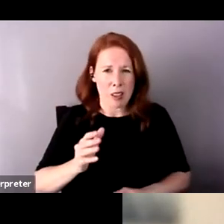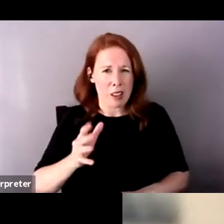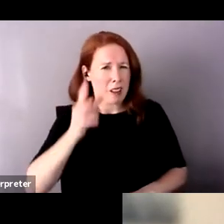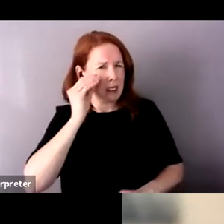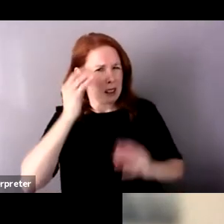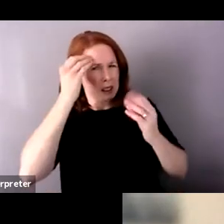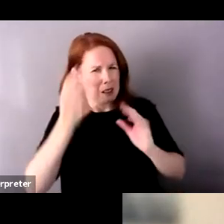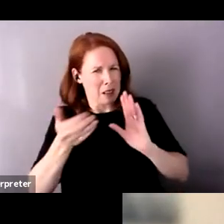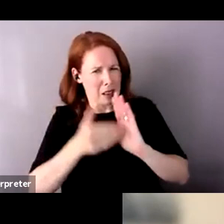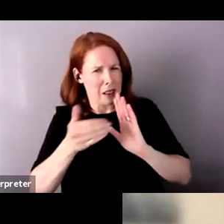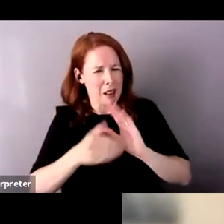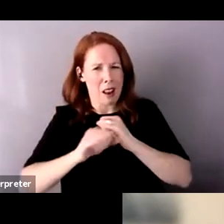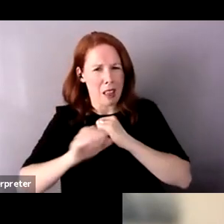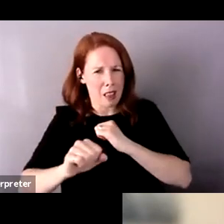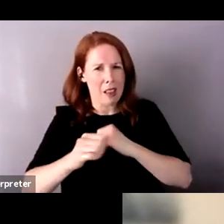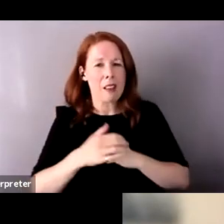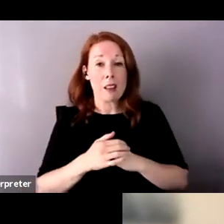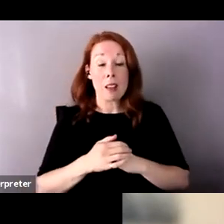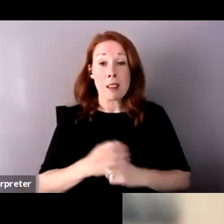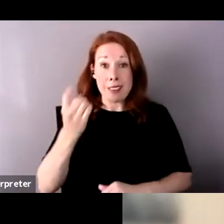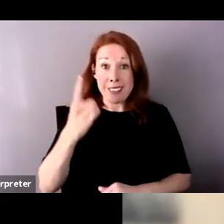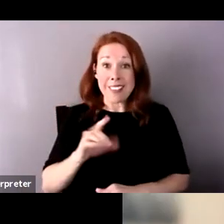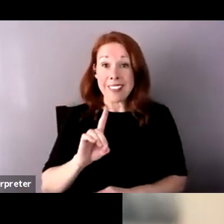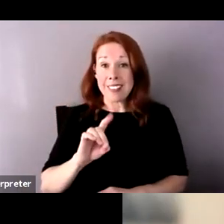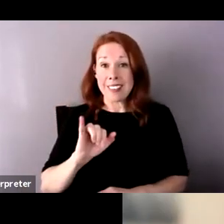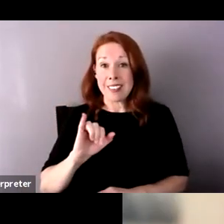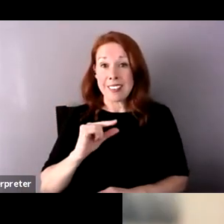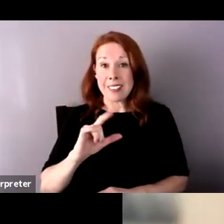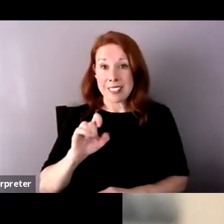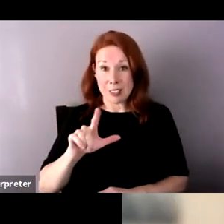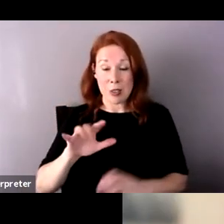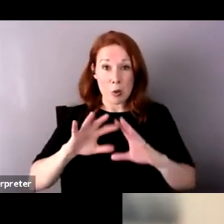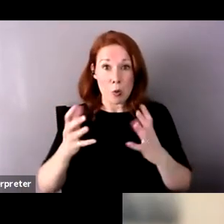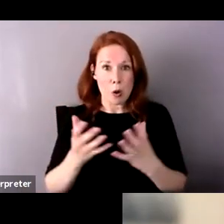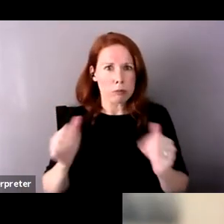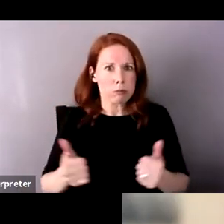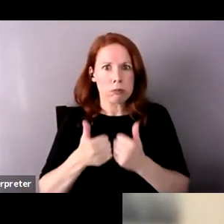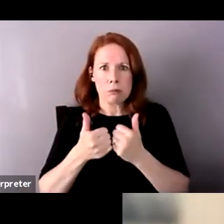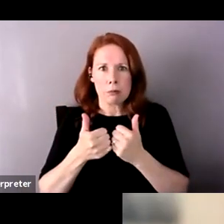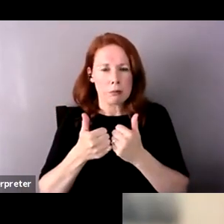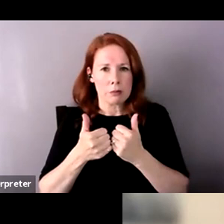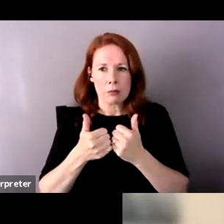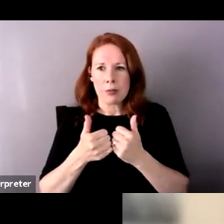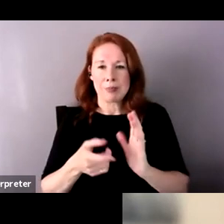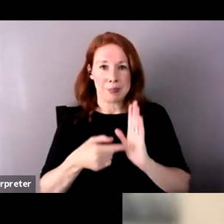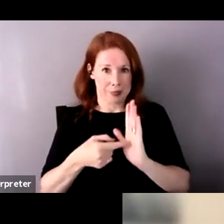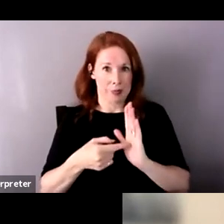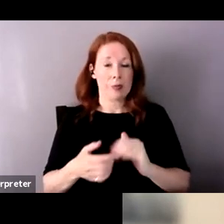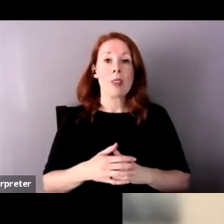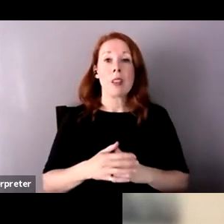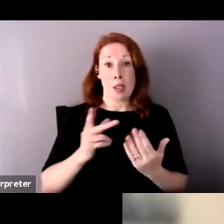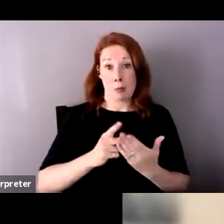and process it again. And in the digital world, it is so difficult. If you're running a